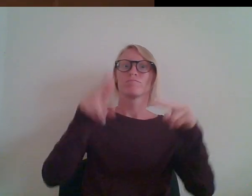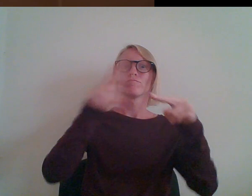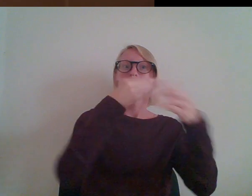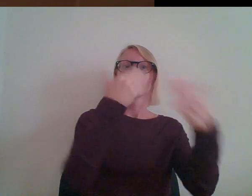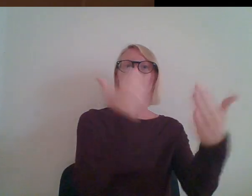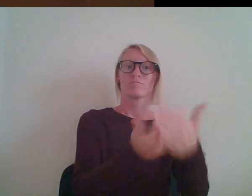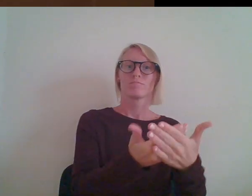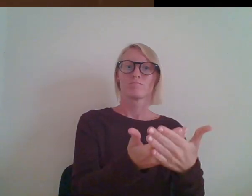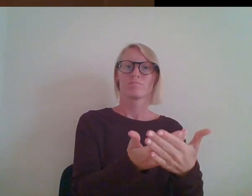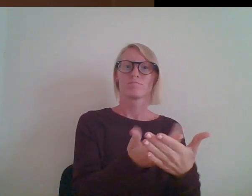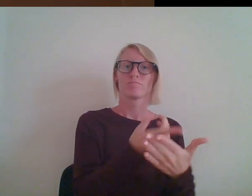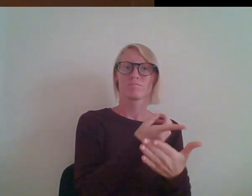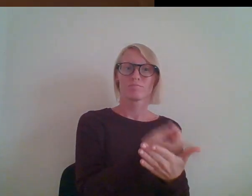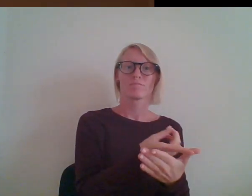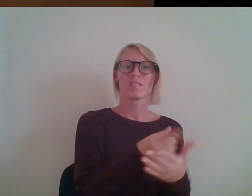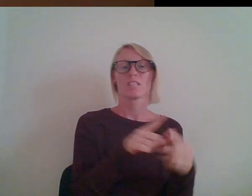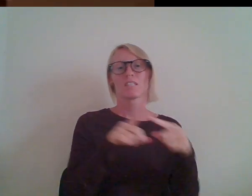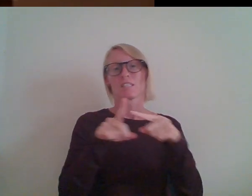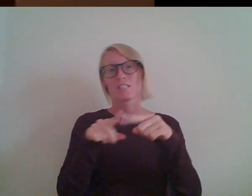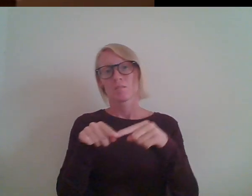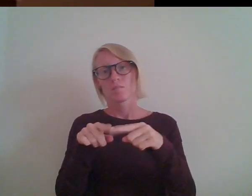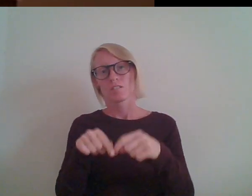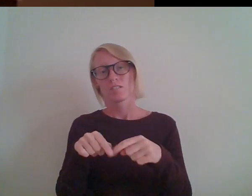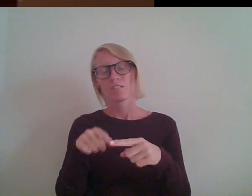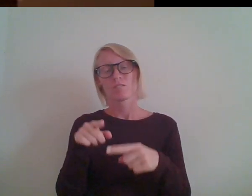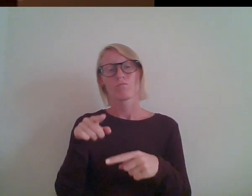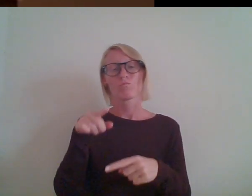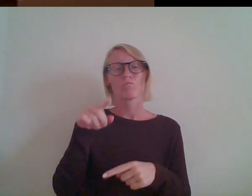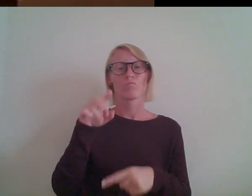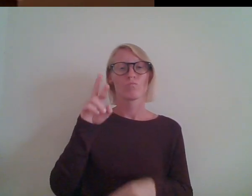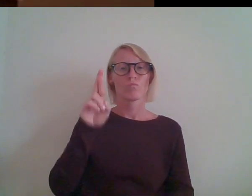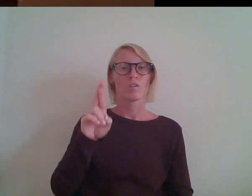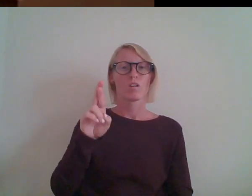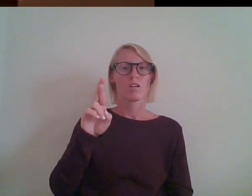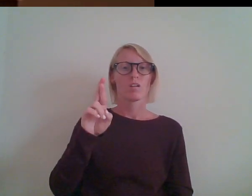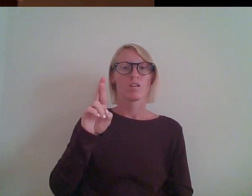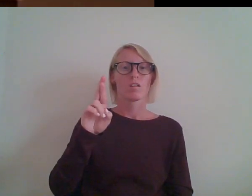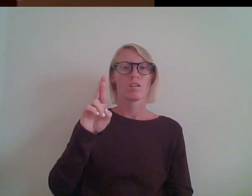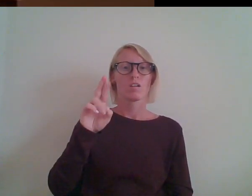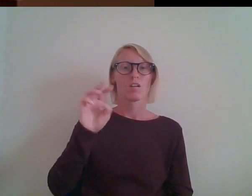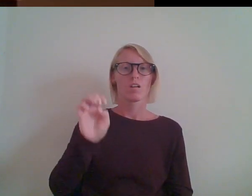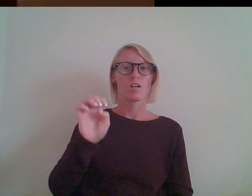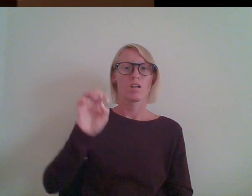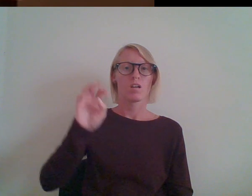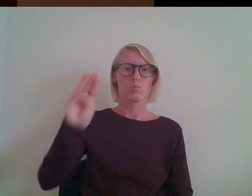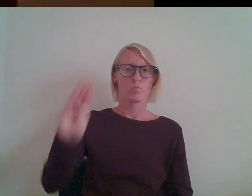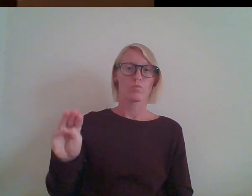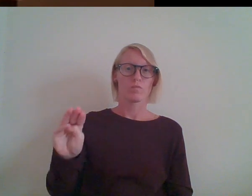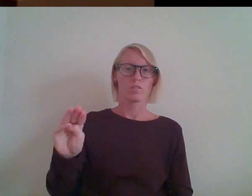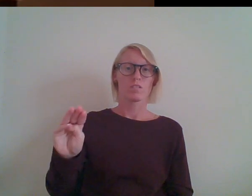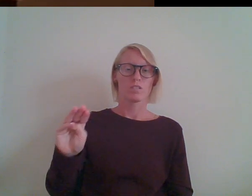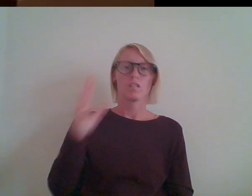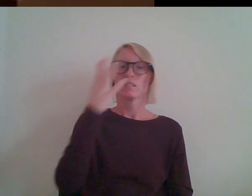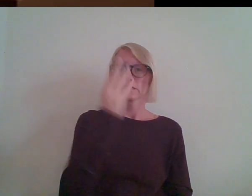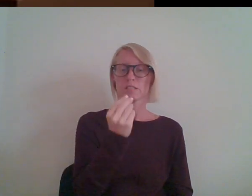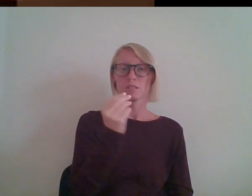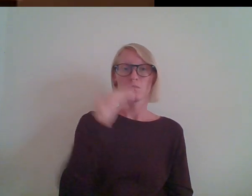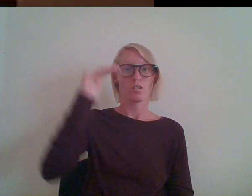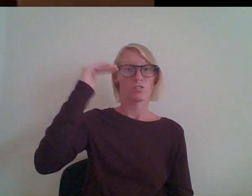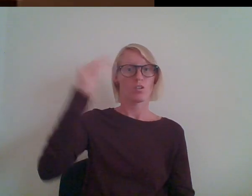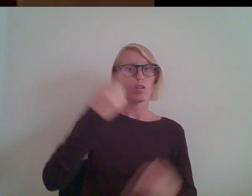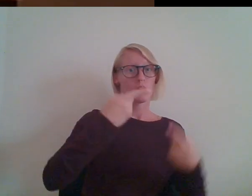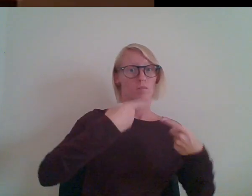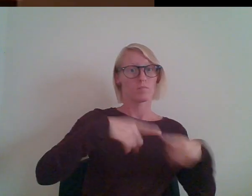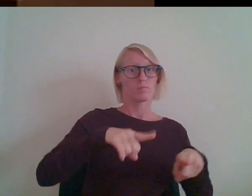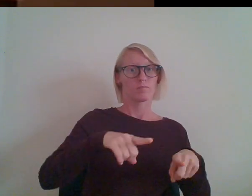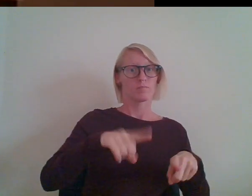consolidation process is dependent on rapid eye movement sleep, which if you're an adult happens about every hour and a half once you fall